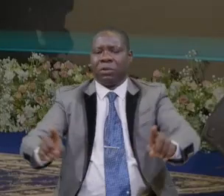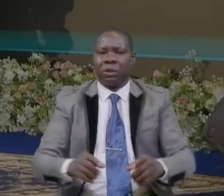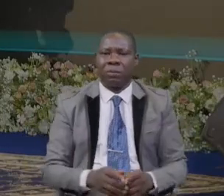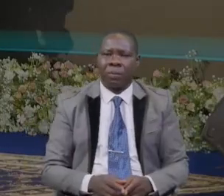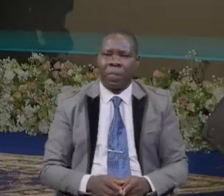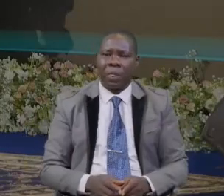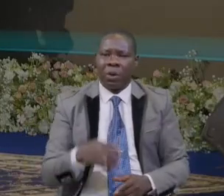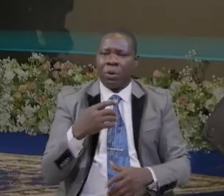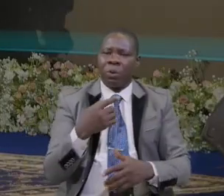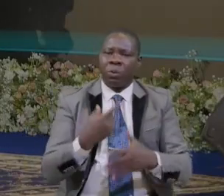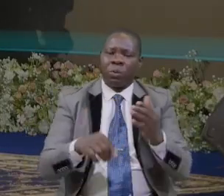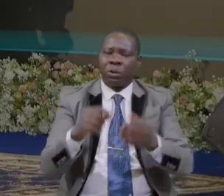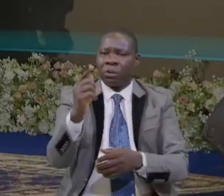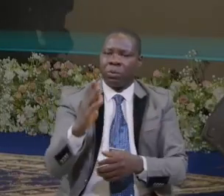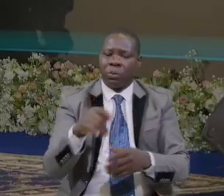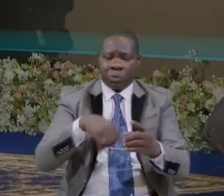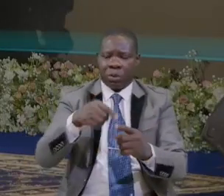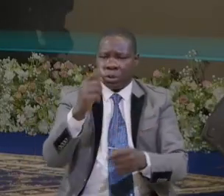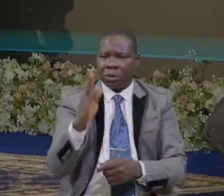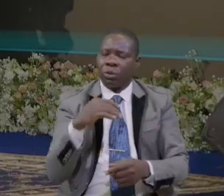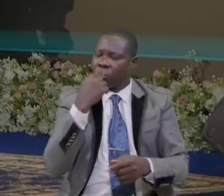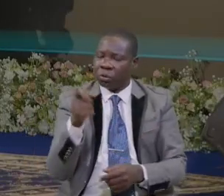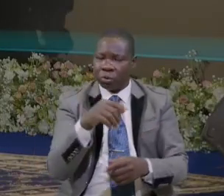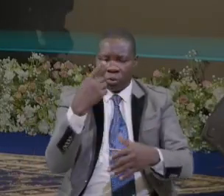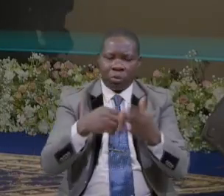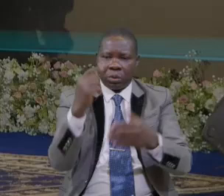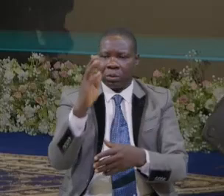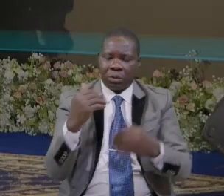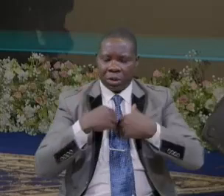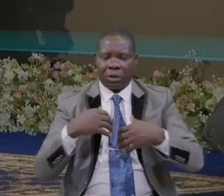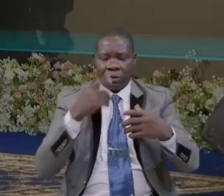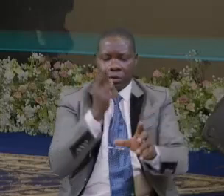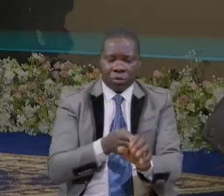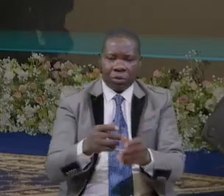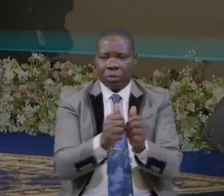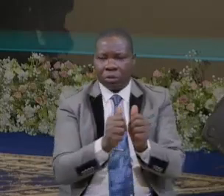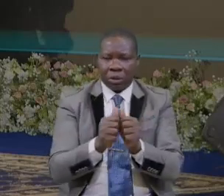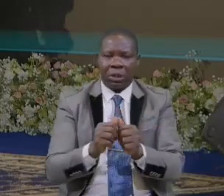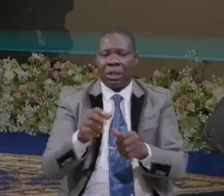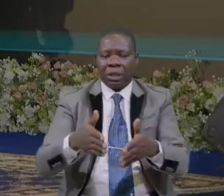joined together, let no man put asunder, separate, divorce,